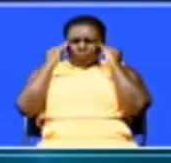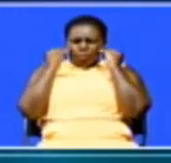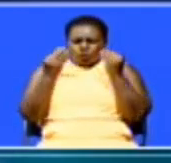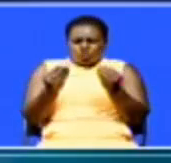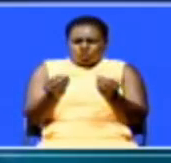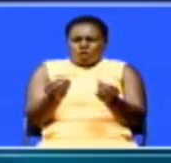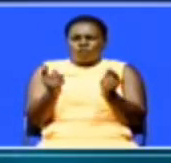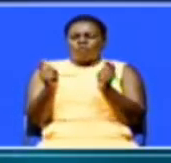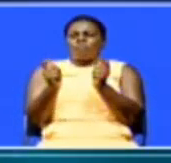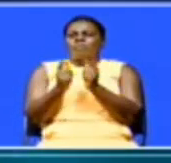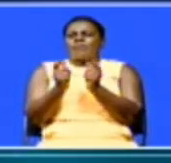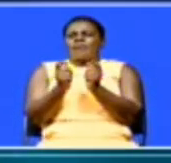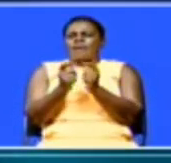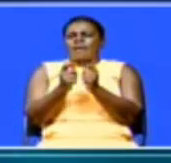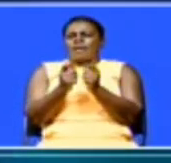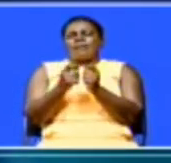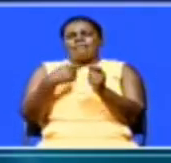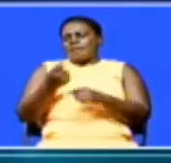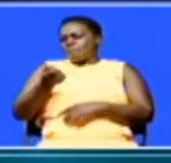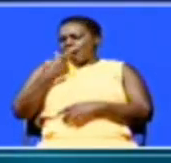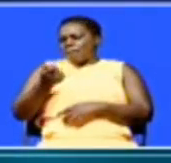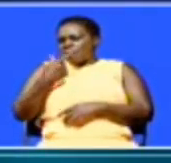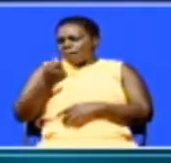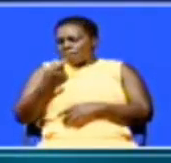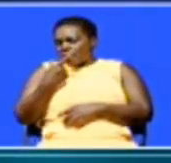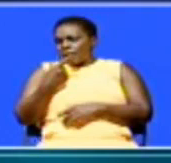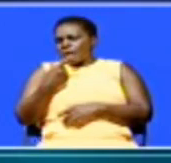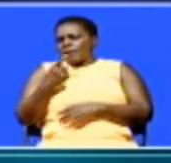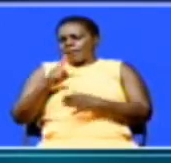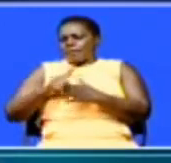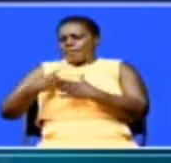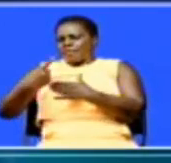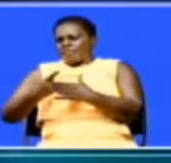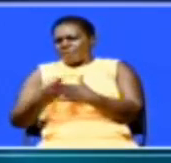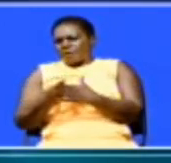release. So I took that. And then